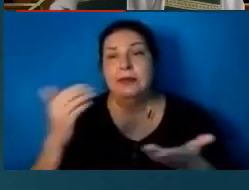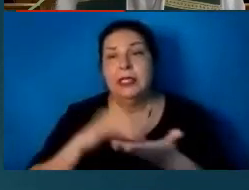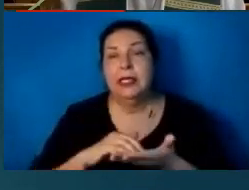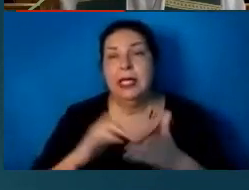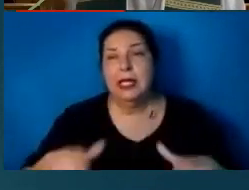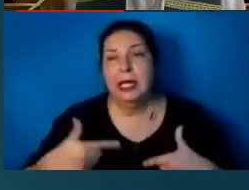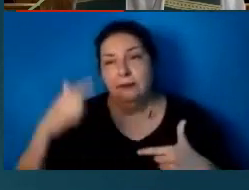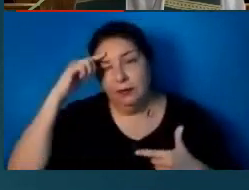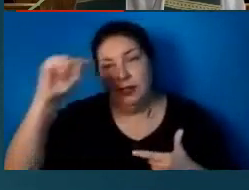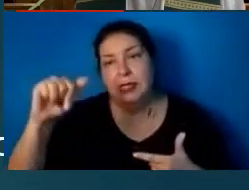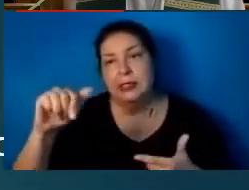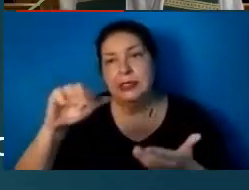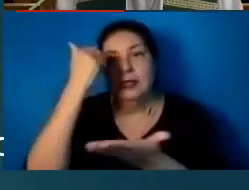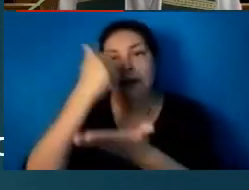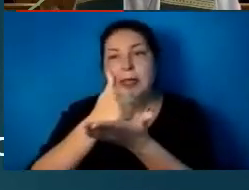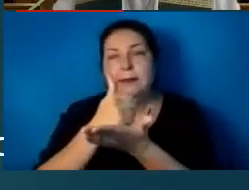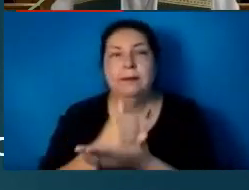everlasting. Amen.